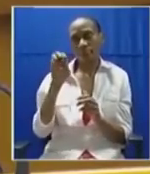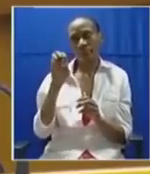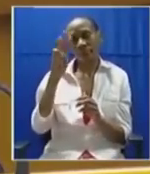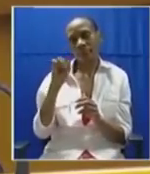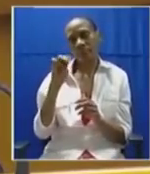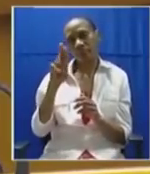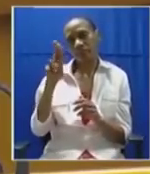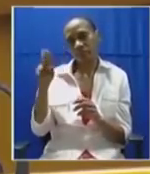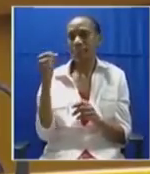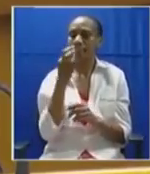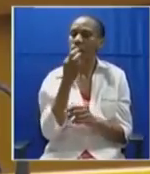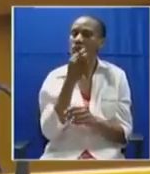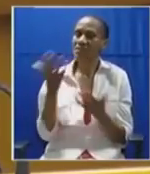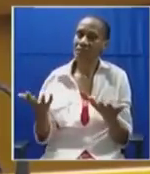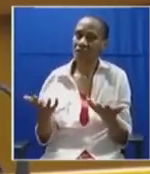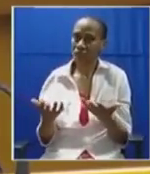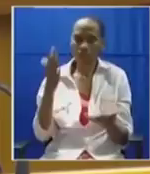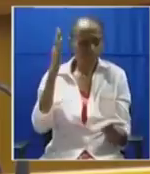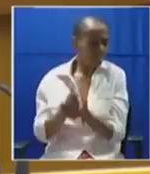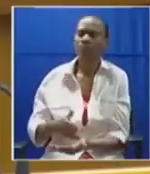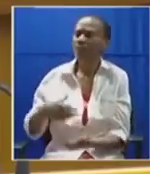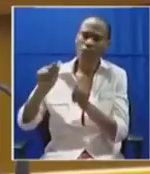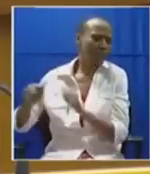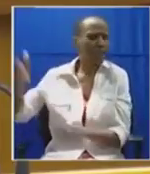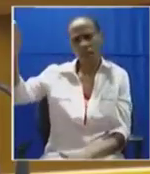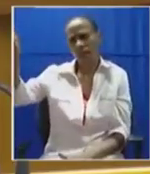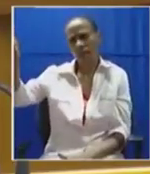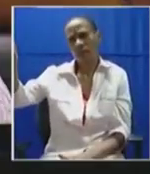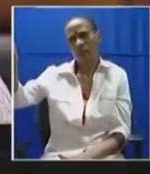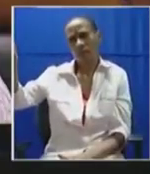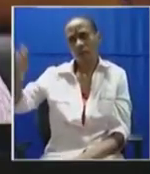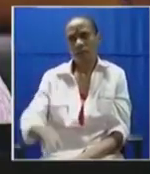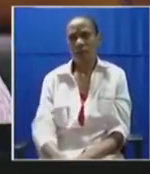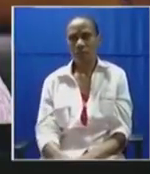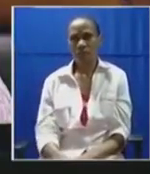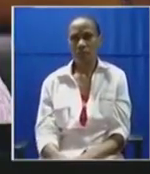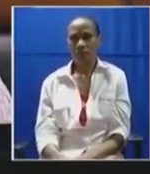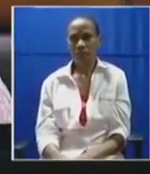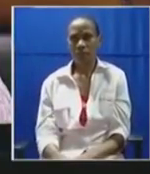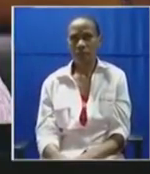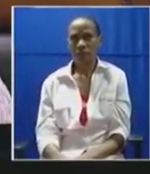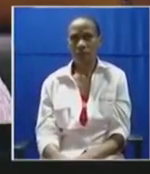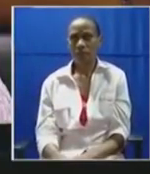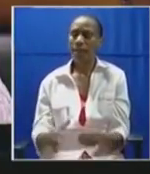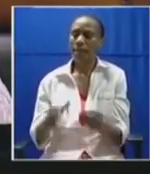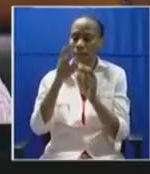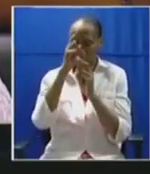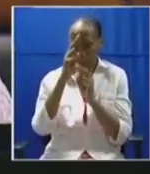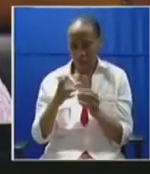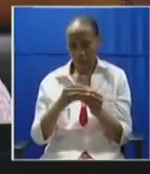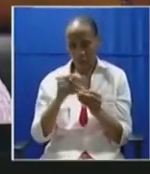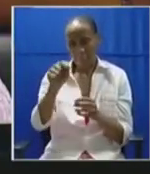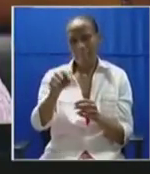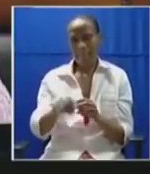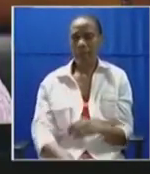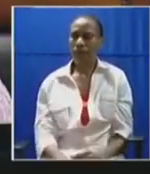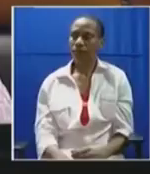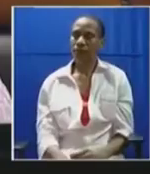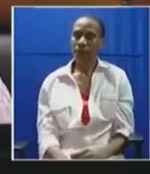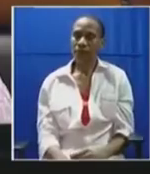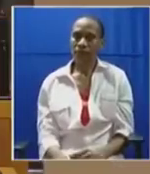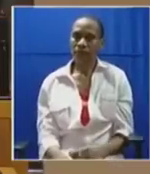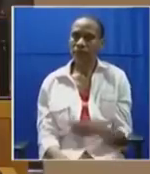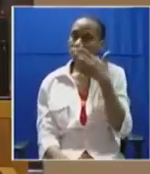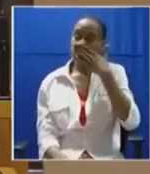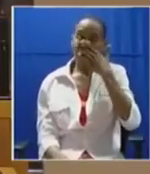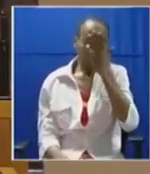the embarrassingly... Exactly, House Chair. Honorable Order. member. Order. Honorable member. House Chair. Yes. This is